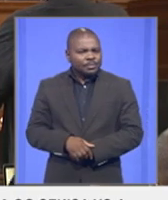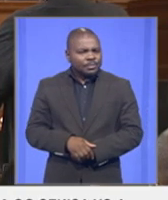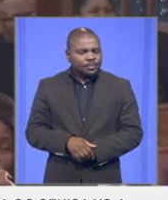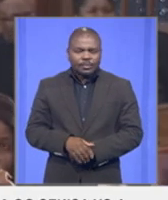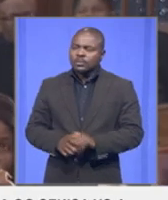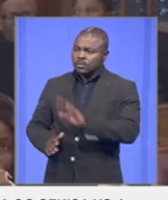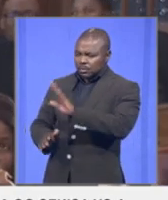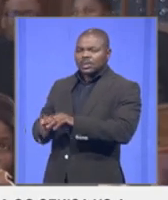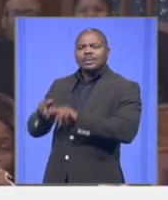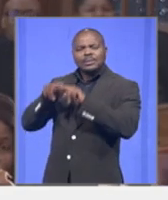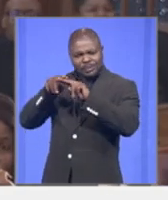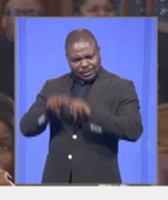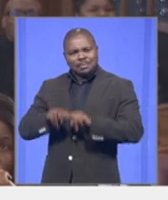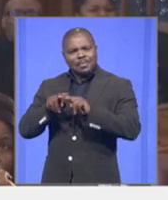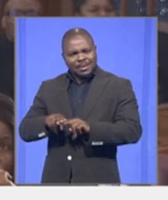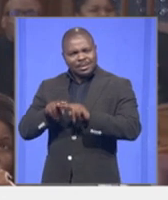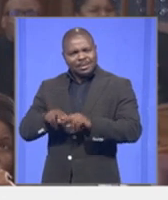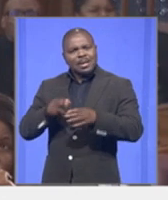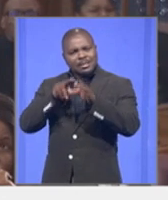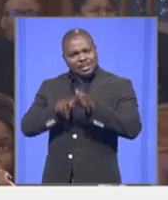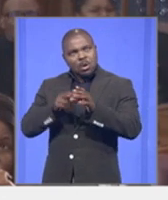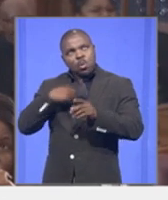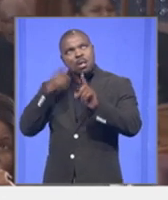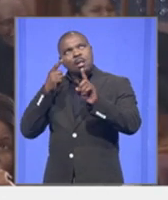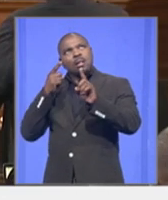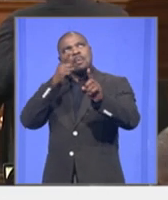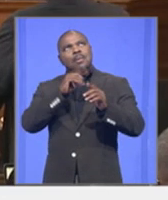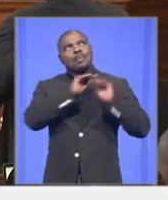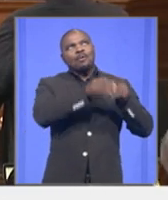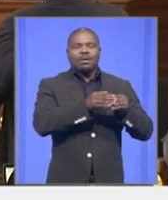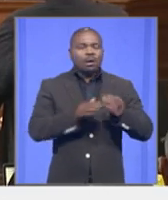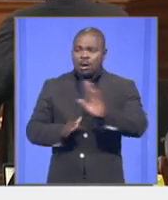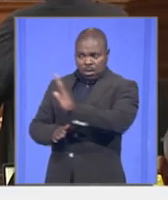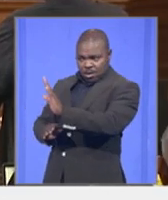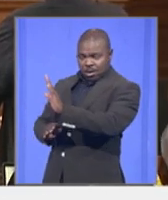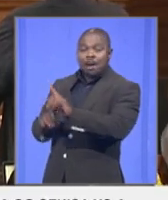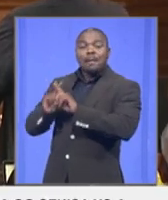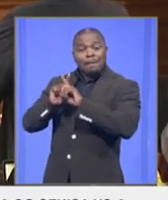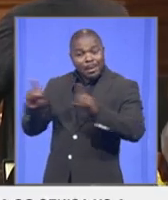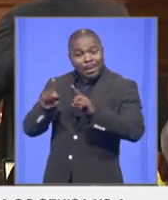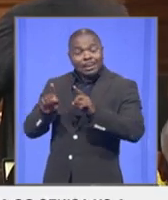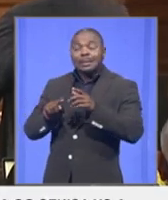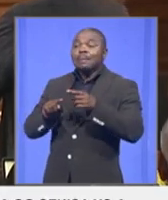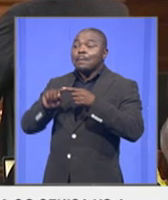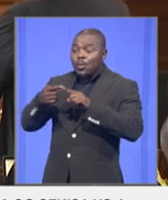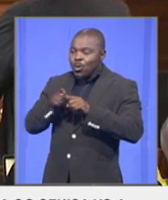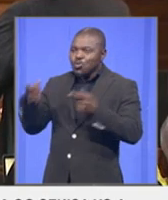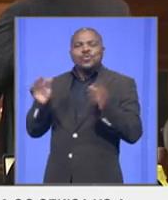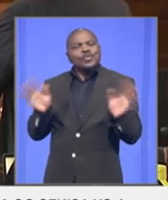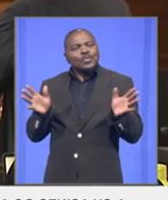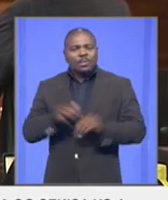It will all depend on whether that was done intentionally or not. Well, I don't know. But the crux of the matter is it was done.